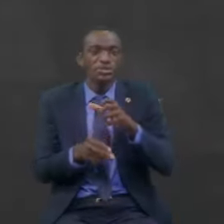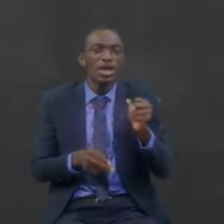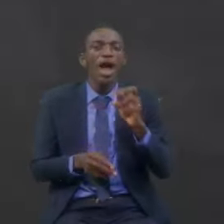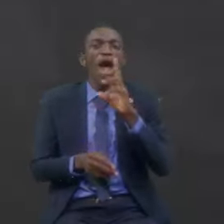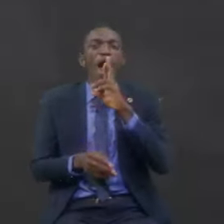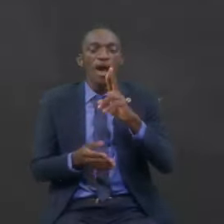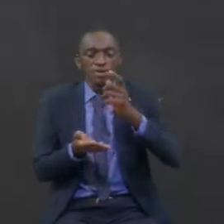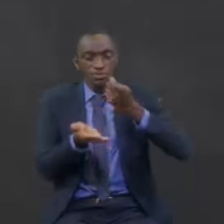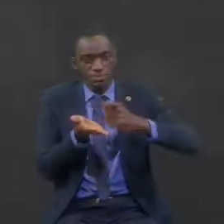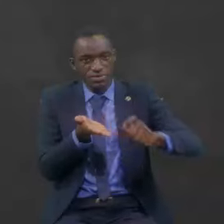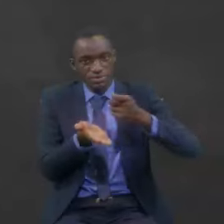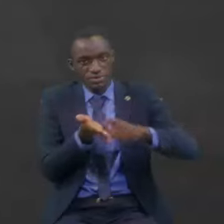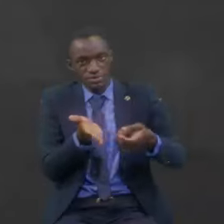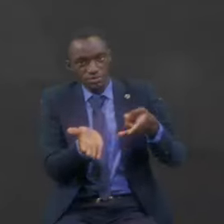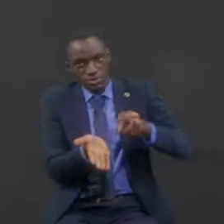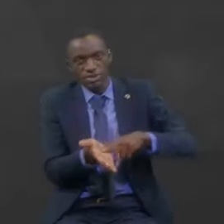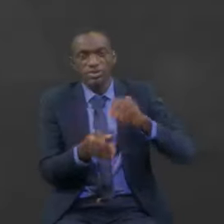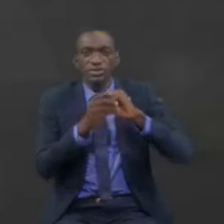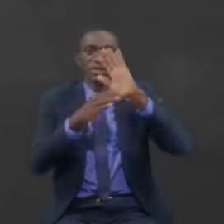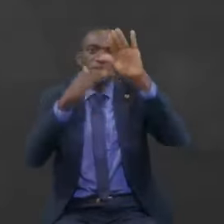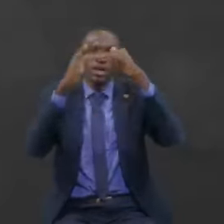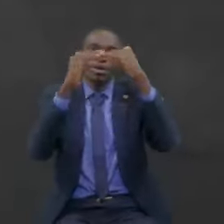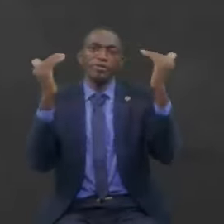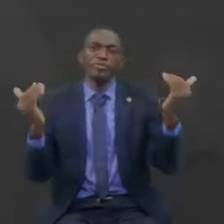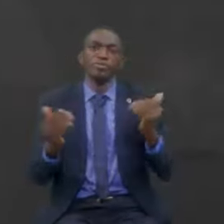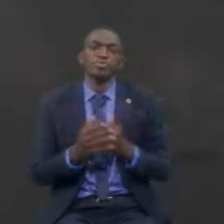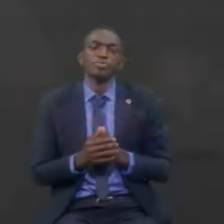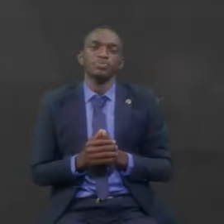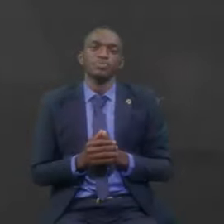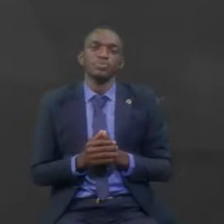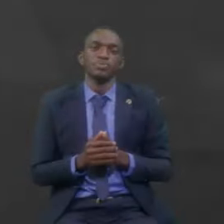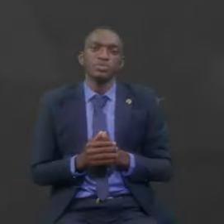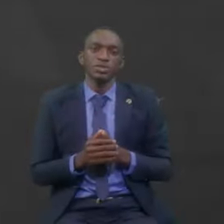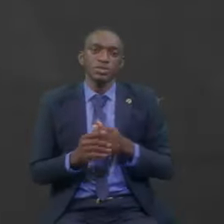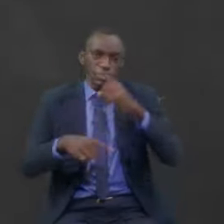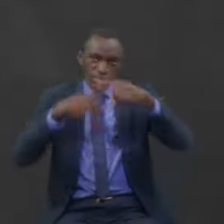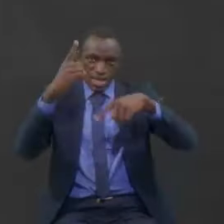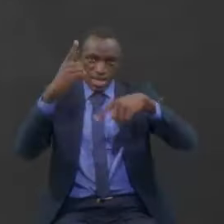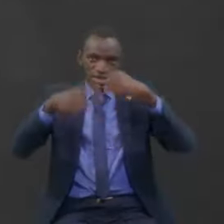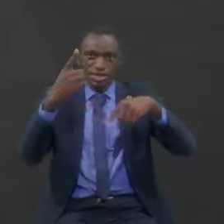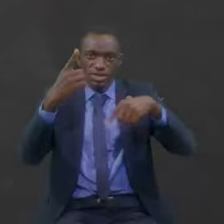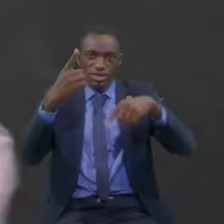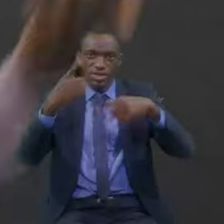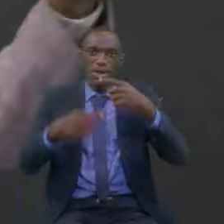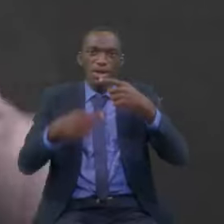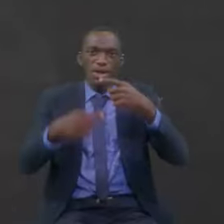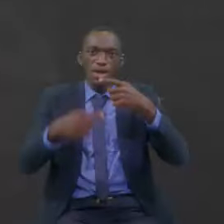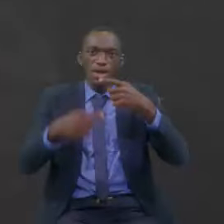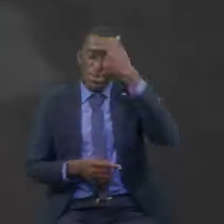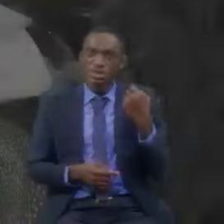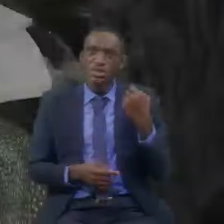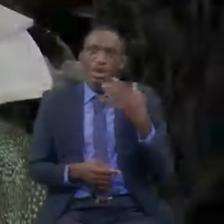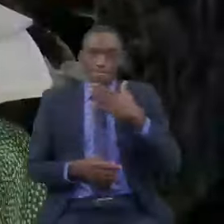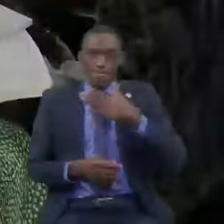written in heaven. Say that with me. Because my